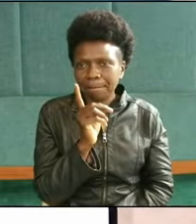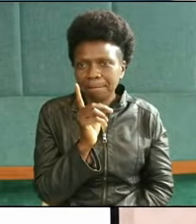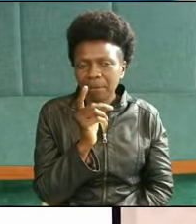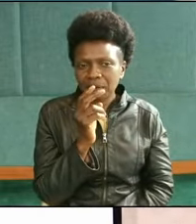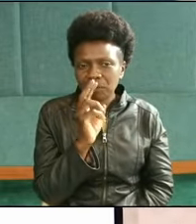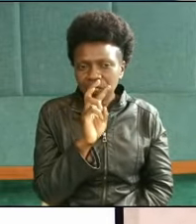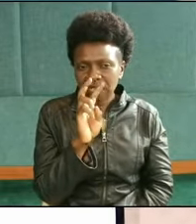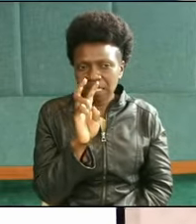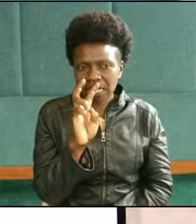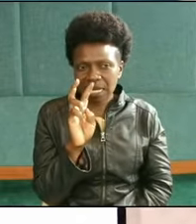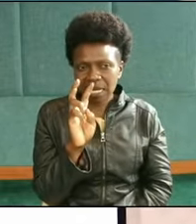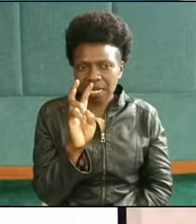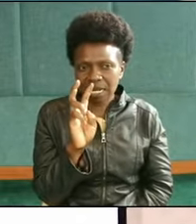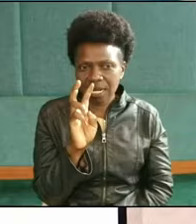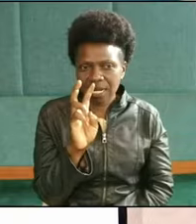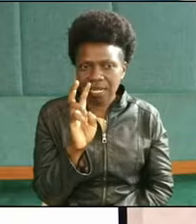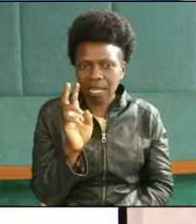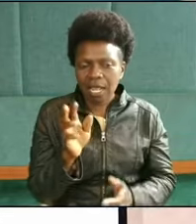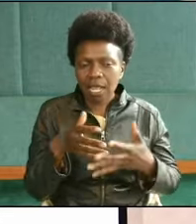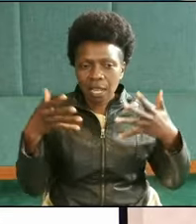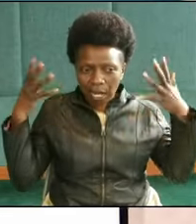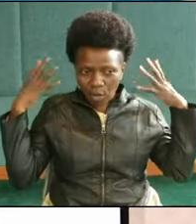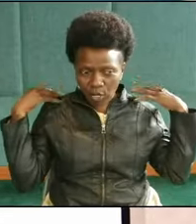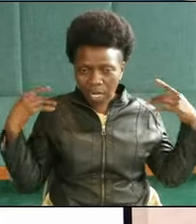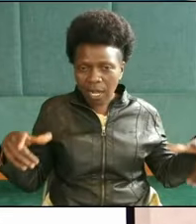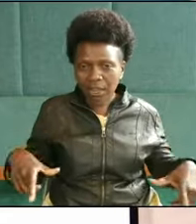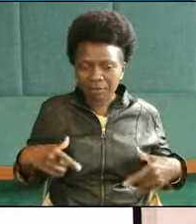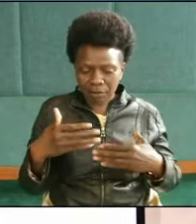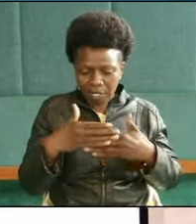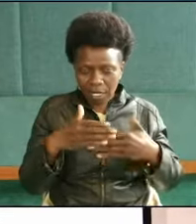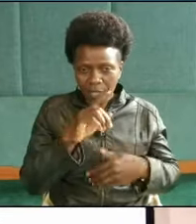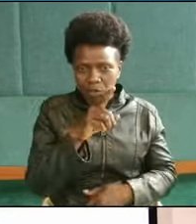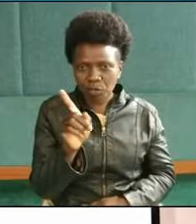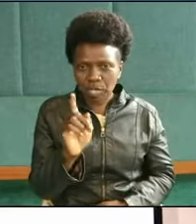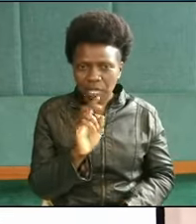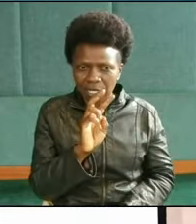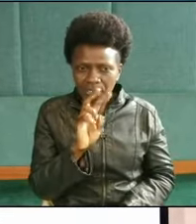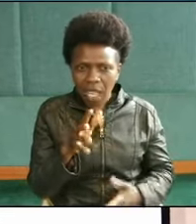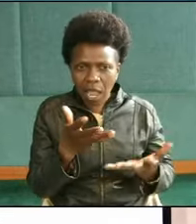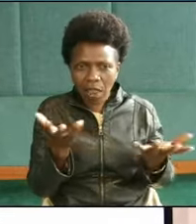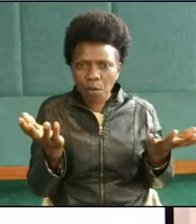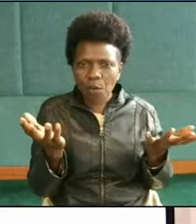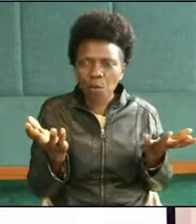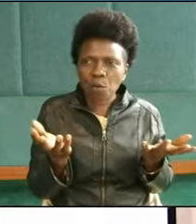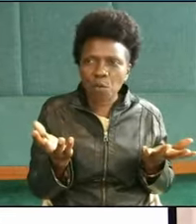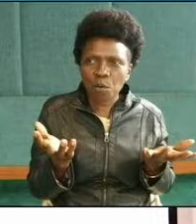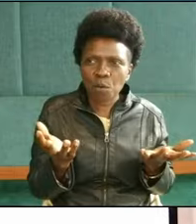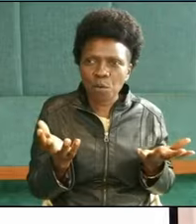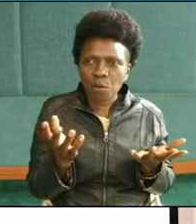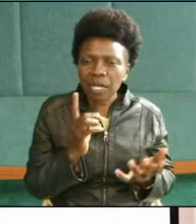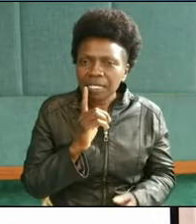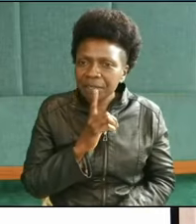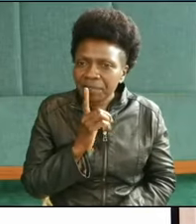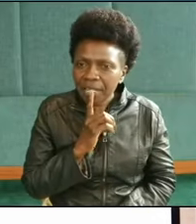you could have seen a live one near you and see how the legs are